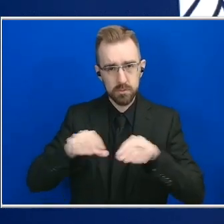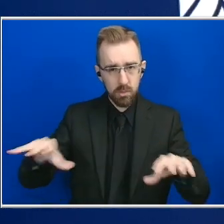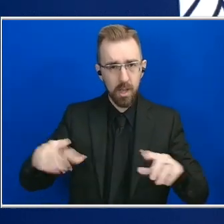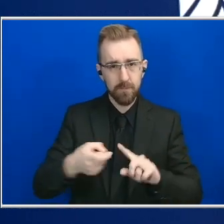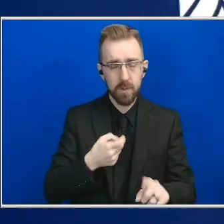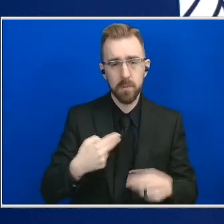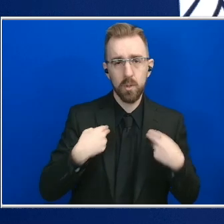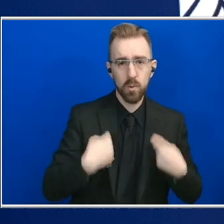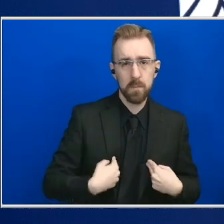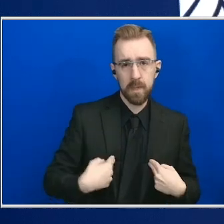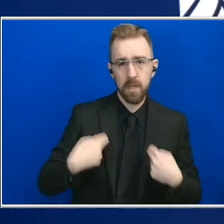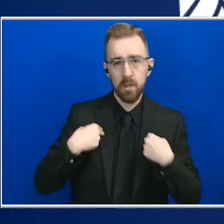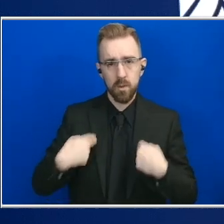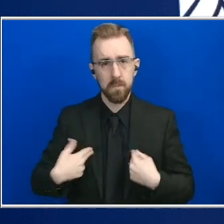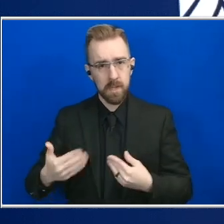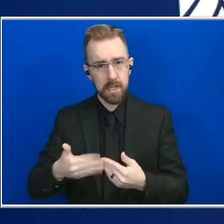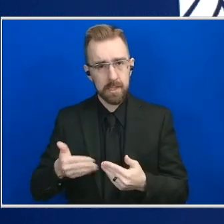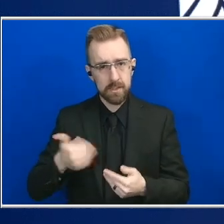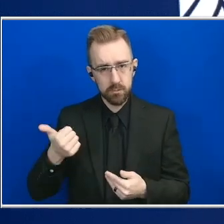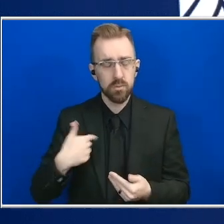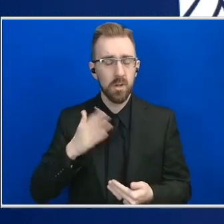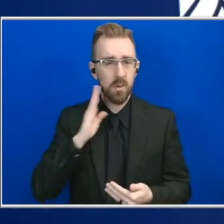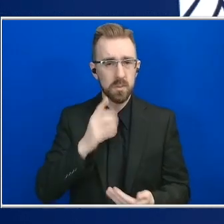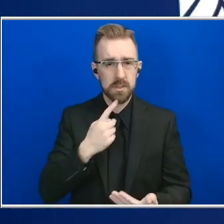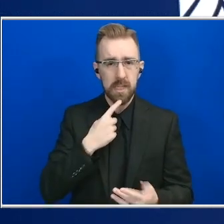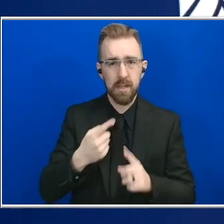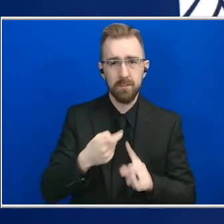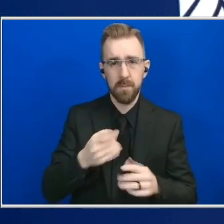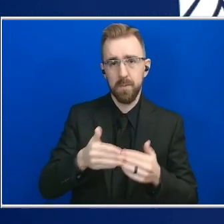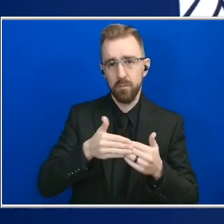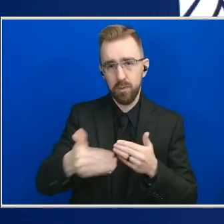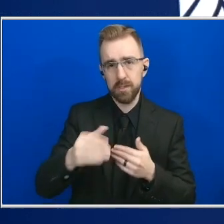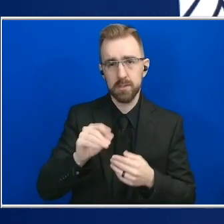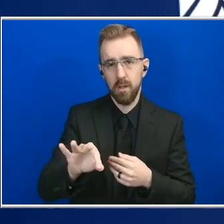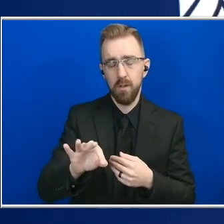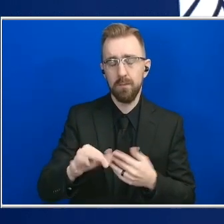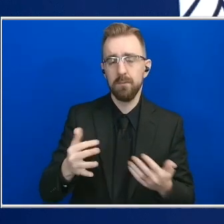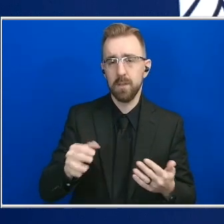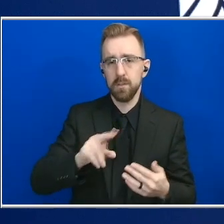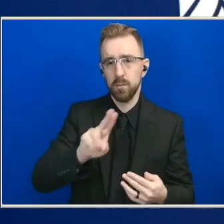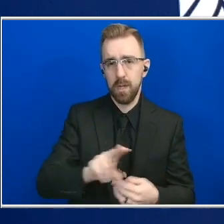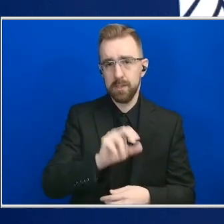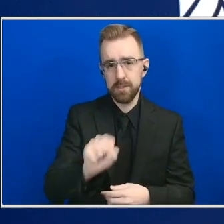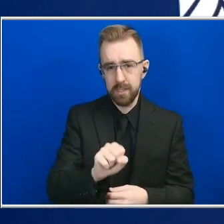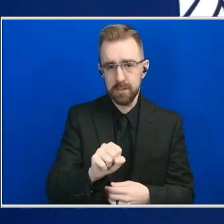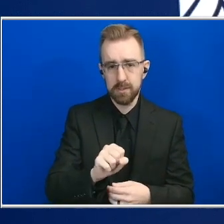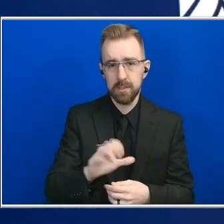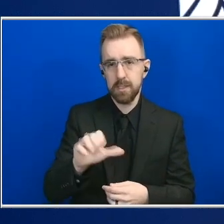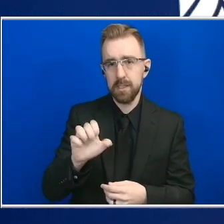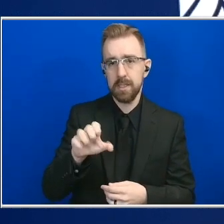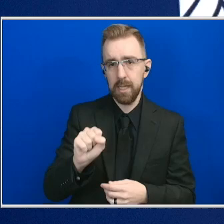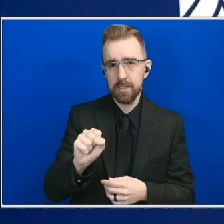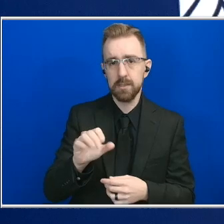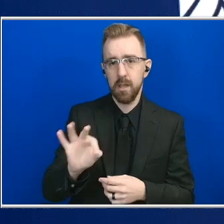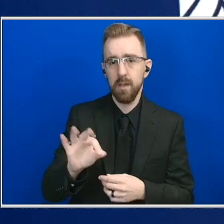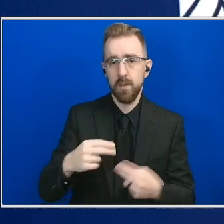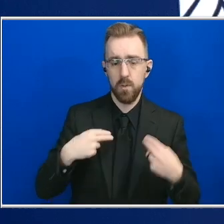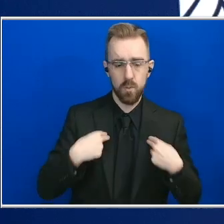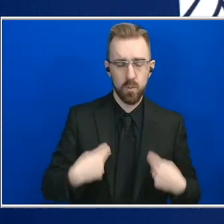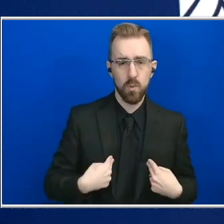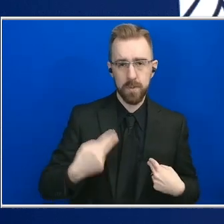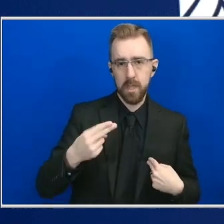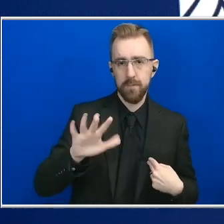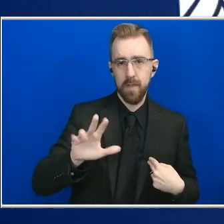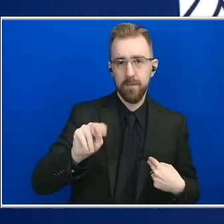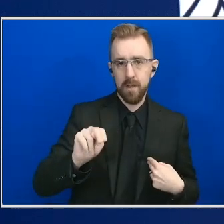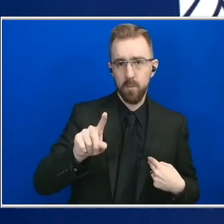easier. And I would say that from the rest of the United States cases of human H5N1 influenza,